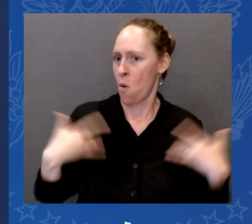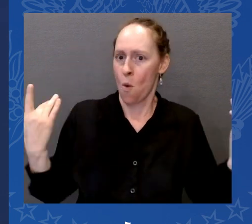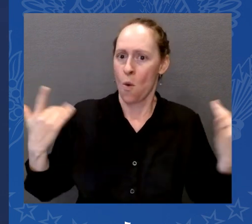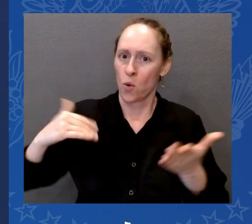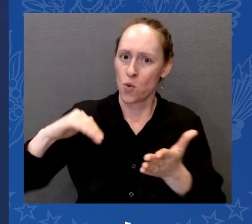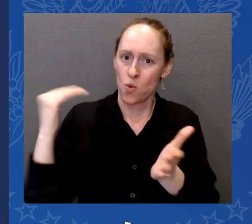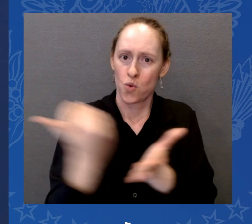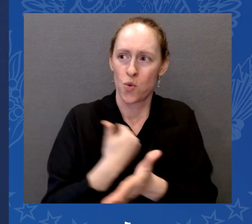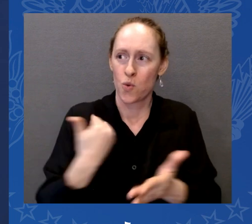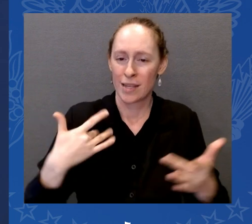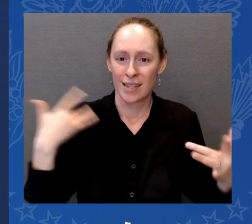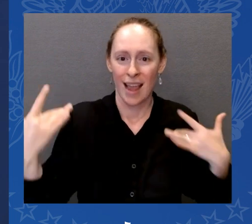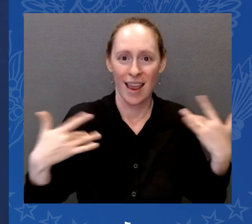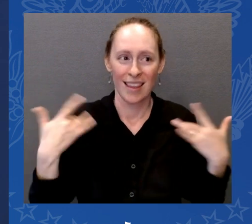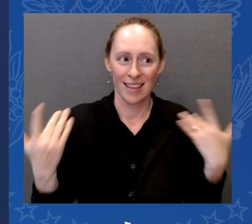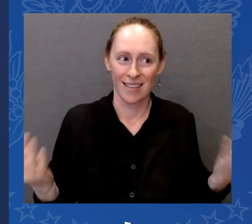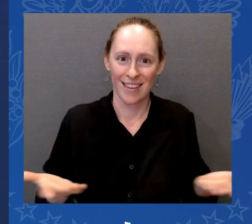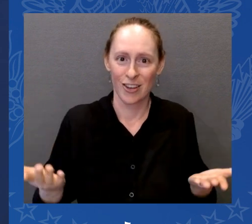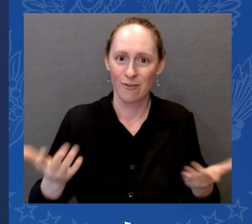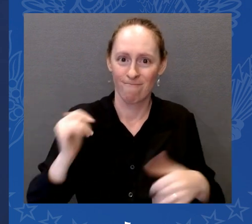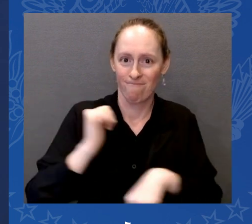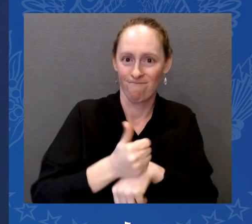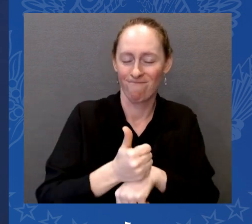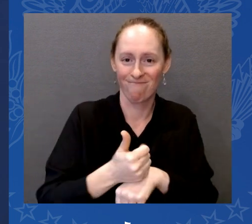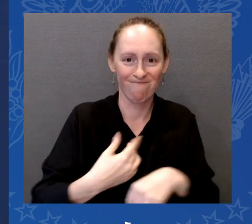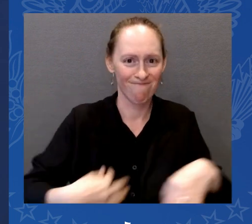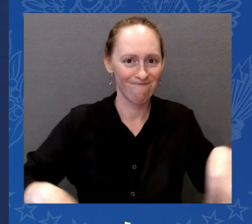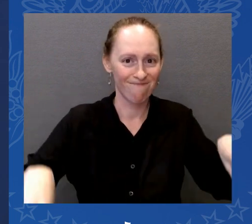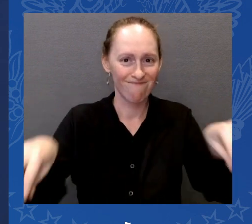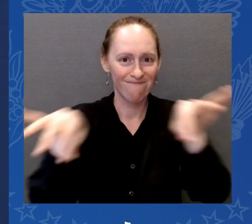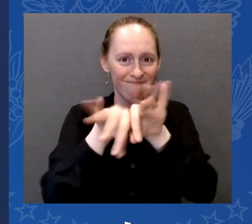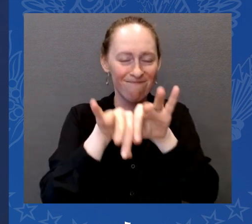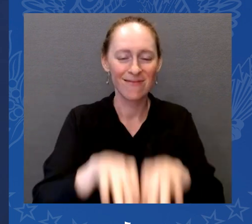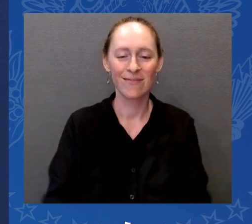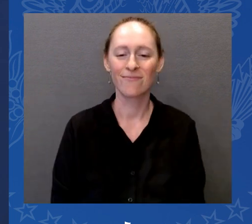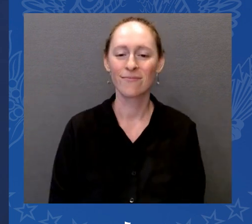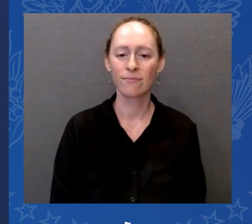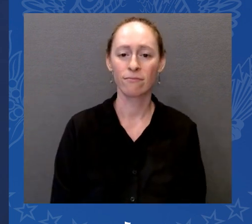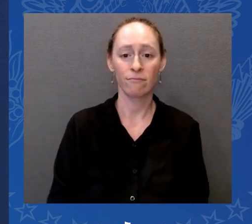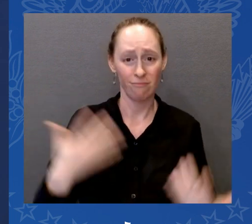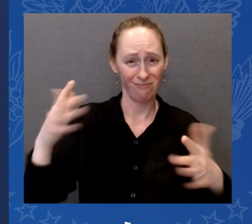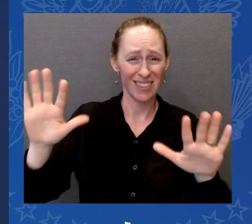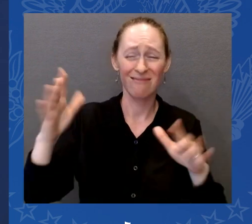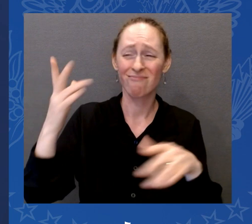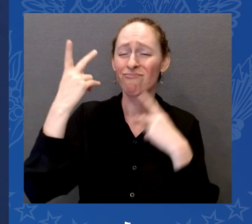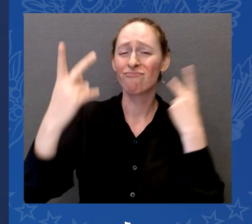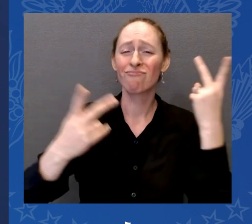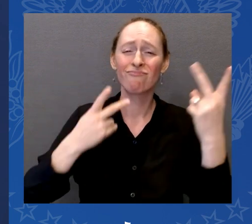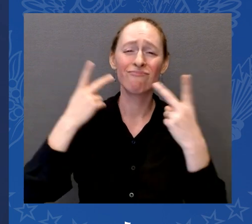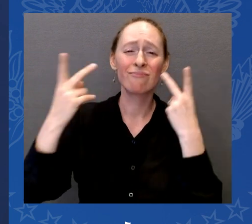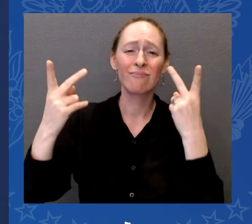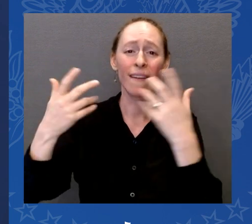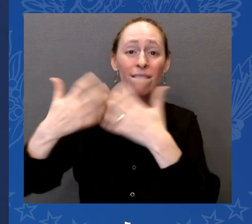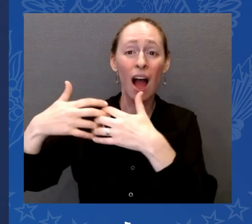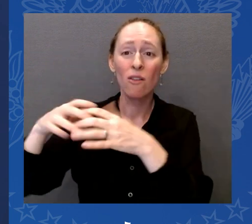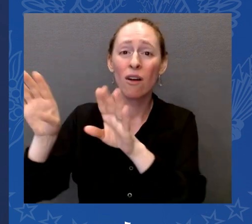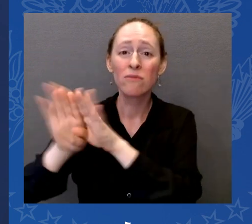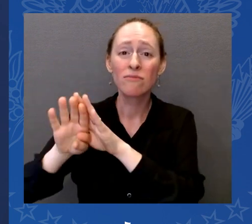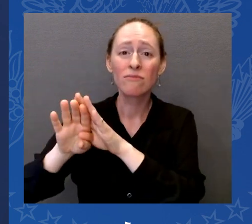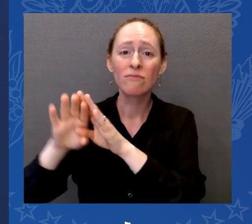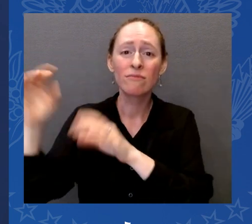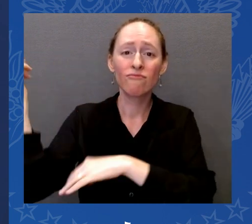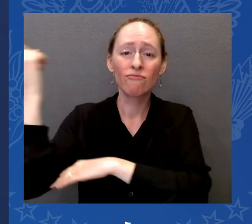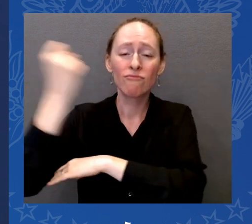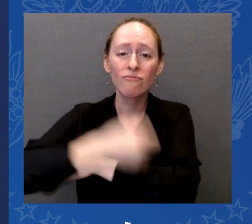plants closing, job losses, and the hearts breaking for generations